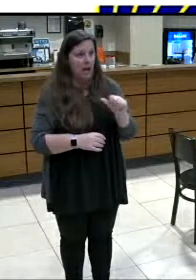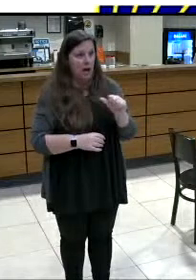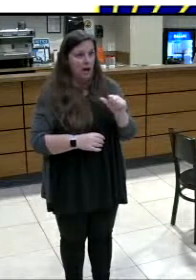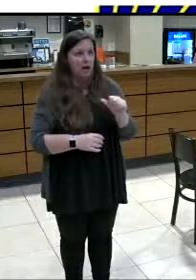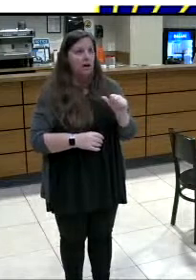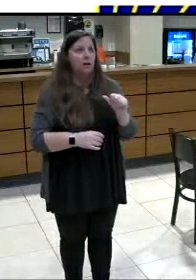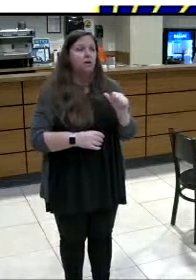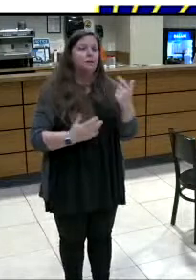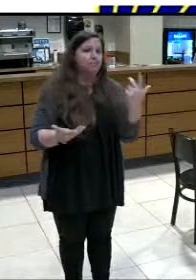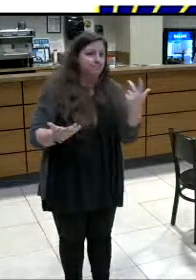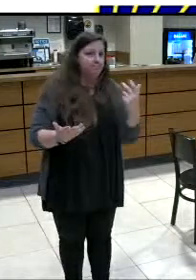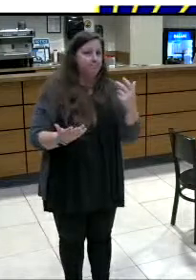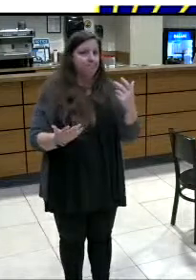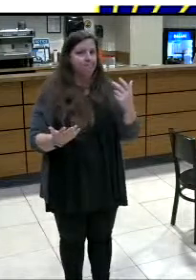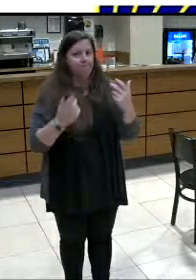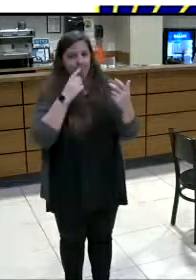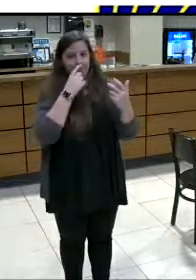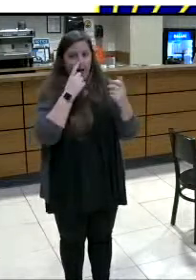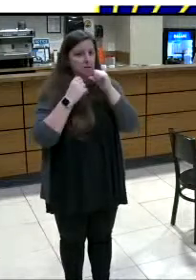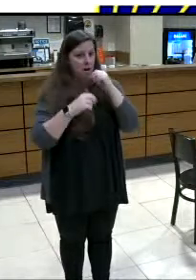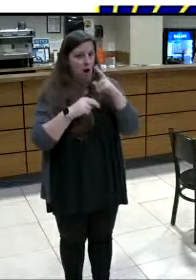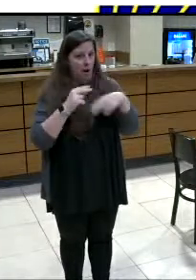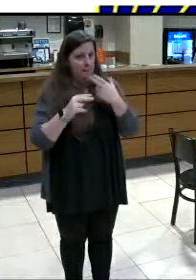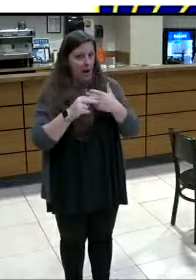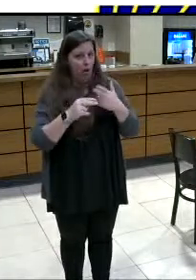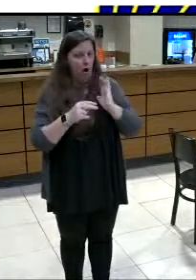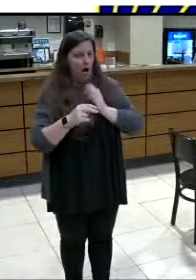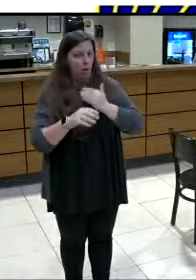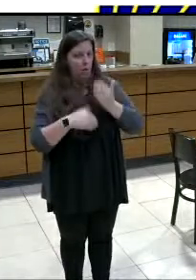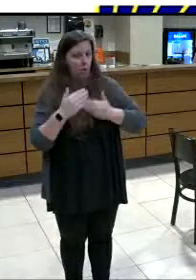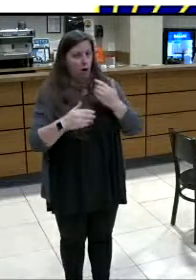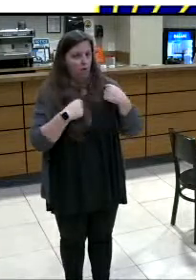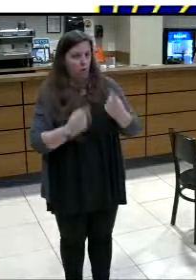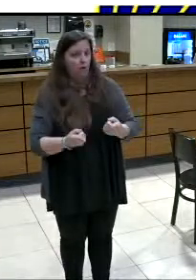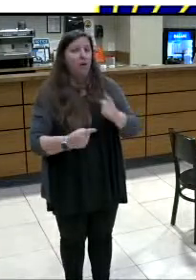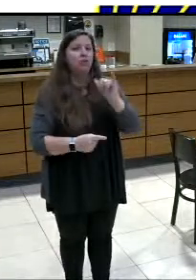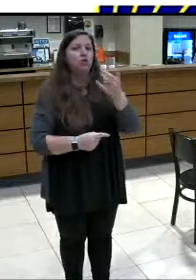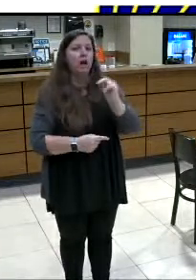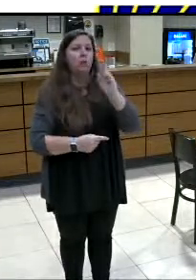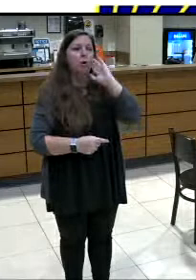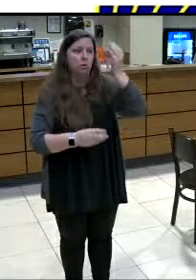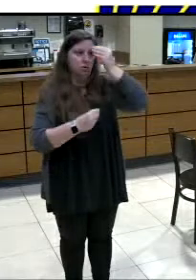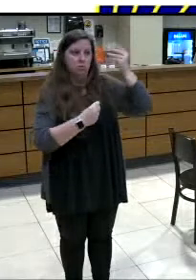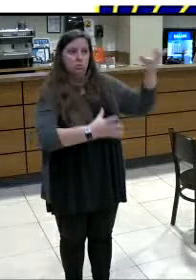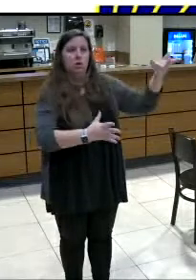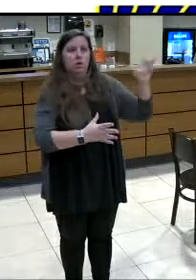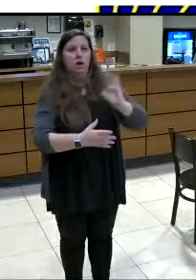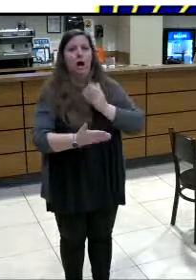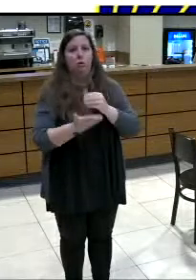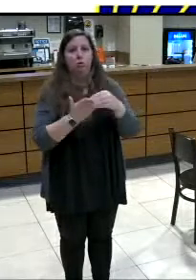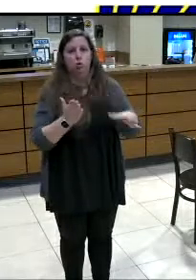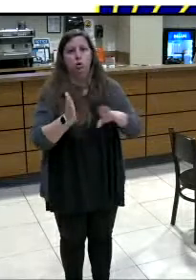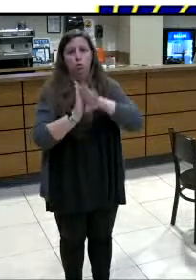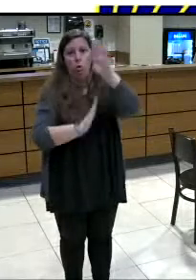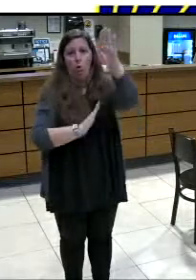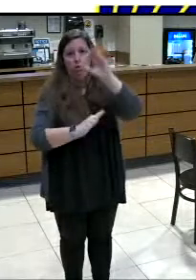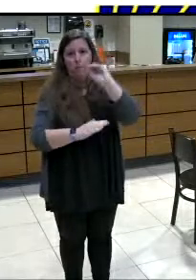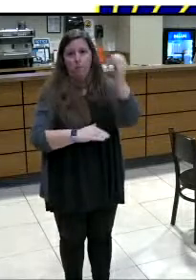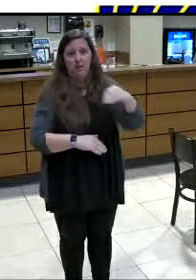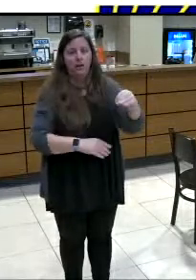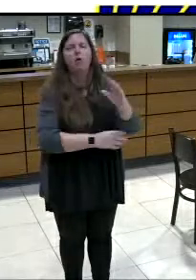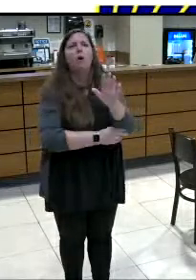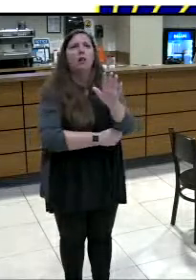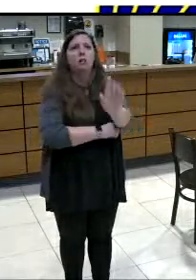so far, in January, we'll be able to update the board on our student growth percentile. Actually, we'll be able to do that